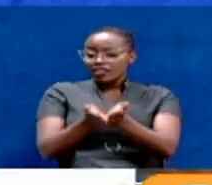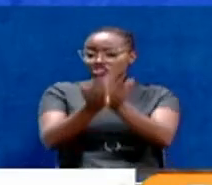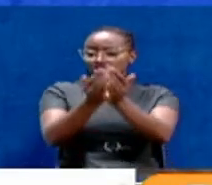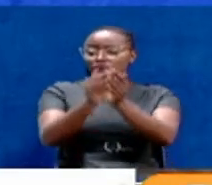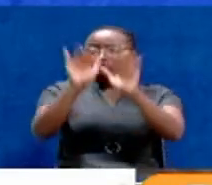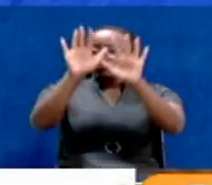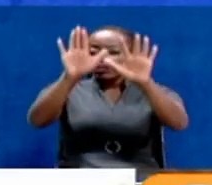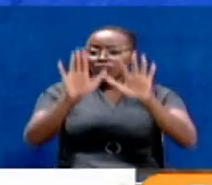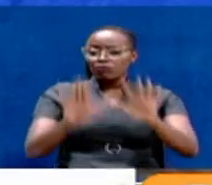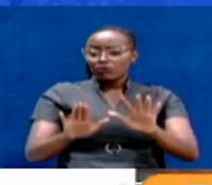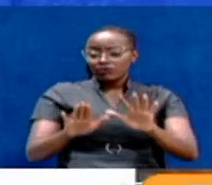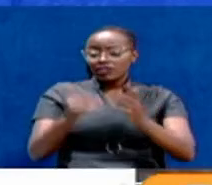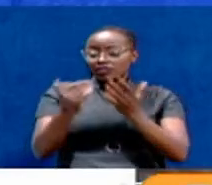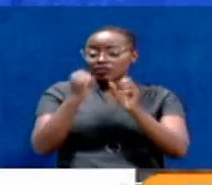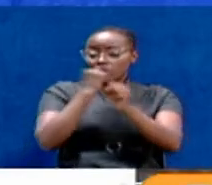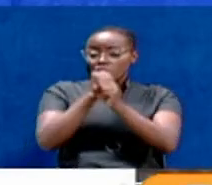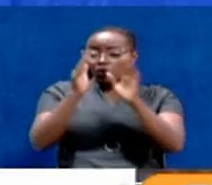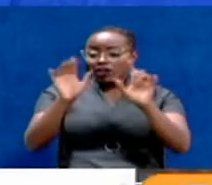workers?